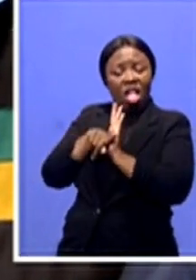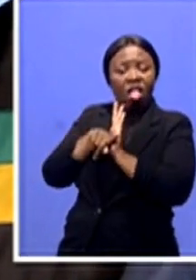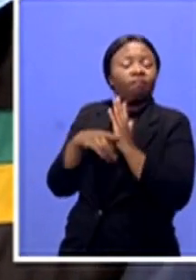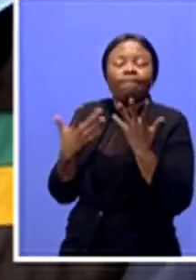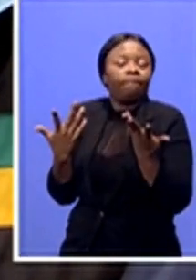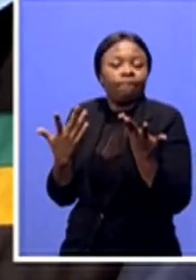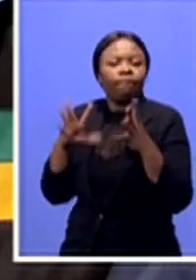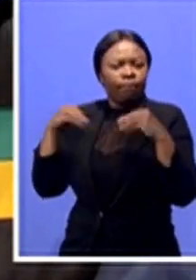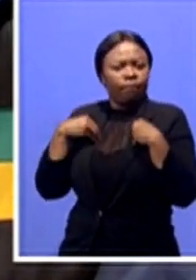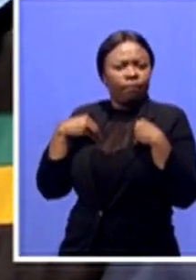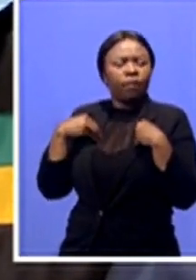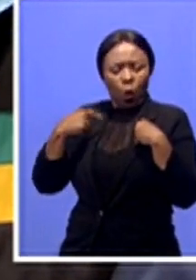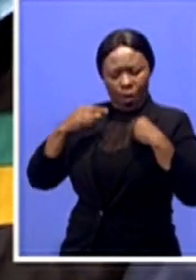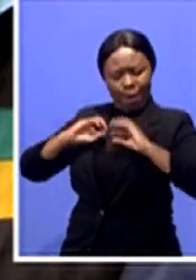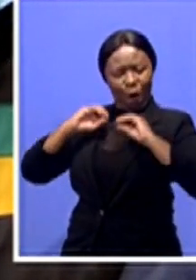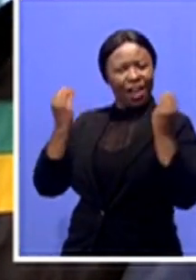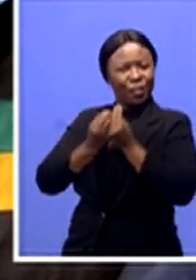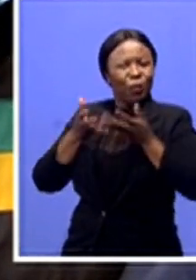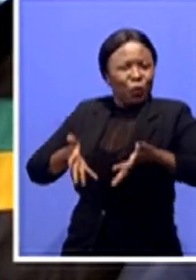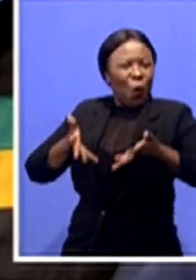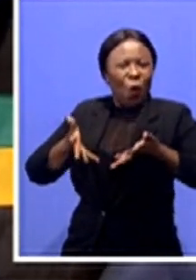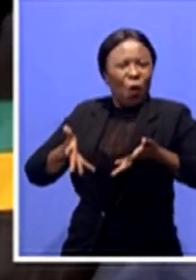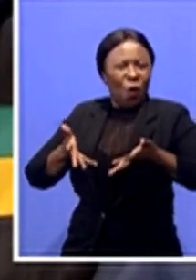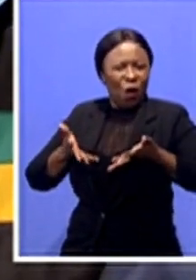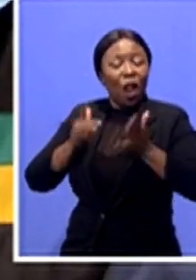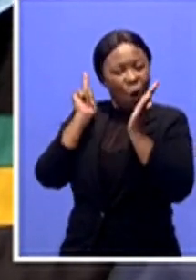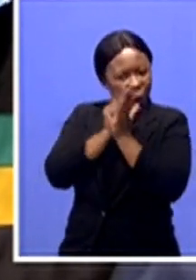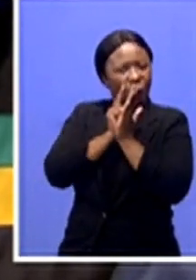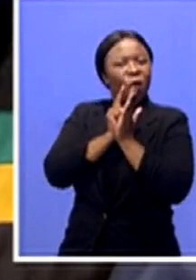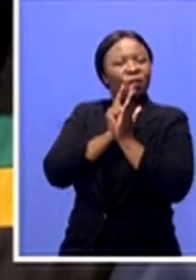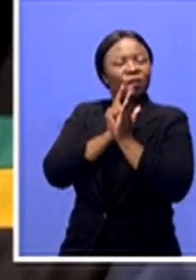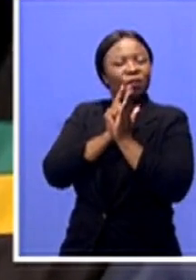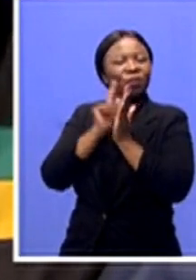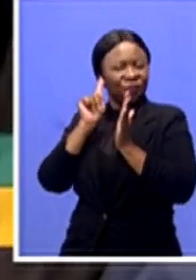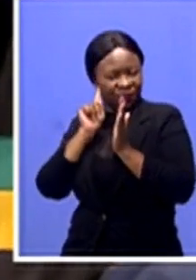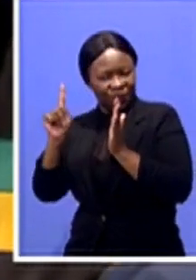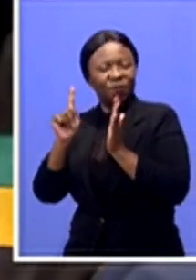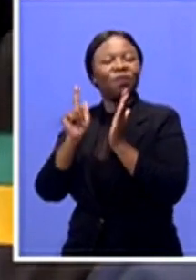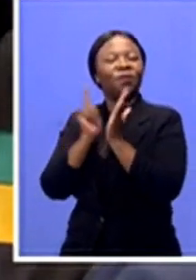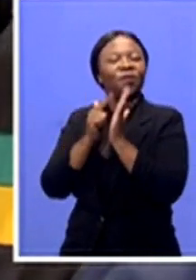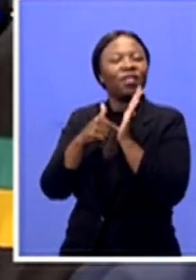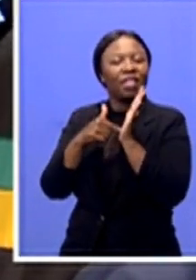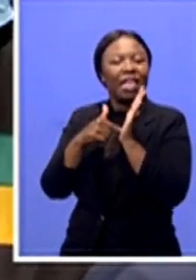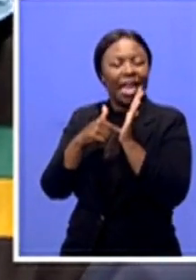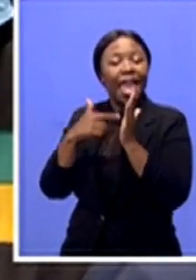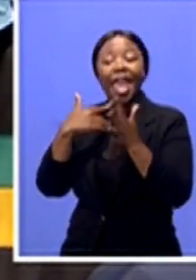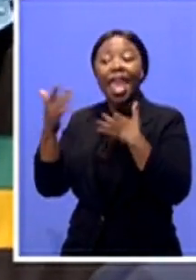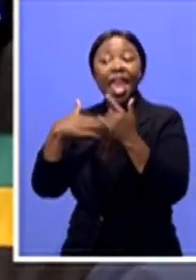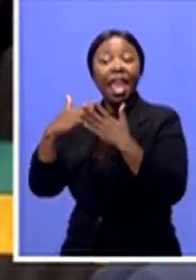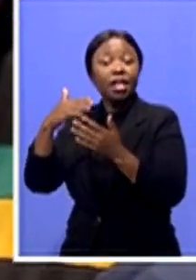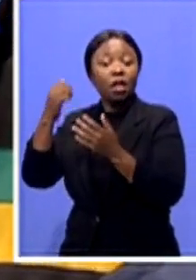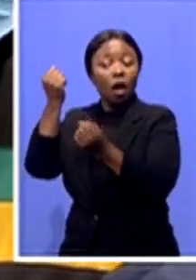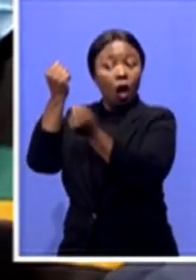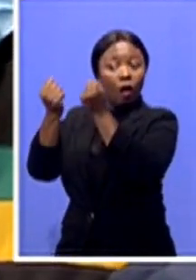organization that is law-abiding, that will take the decision of the court as the final word. But